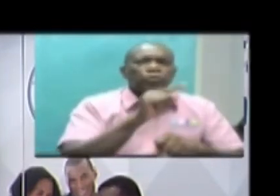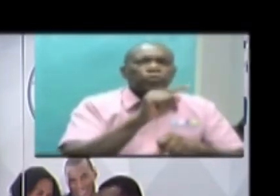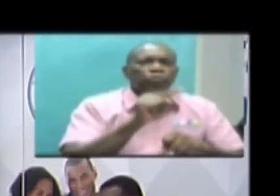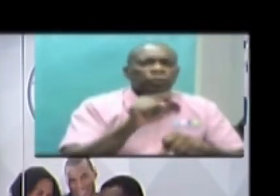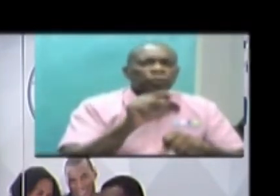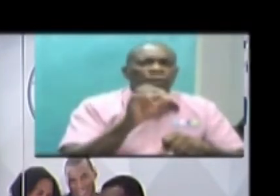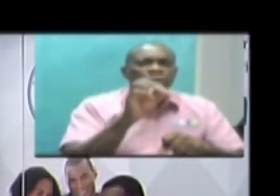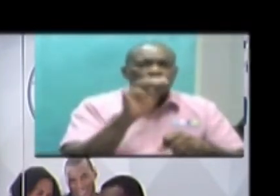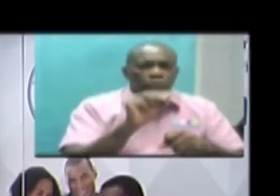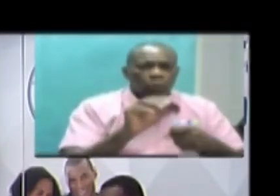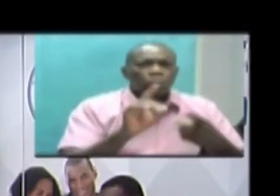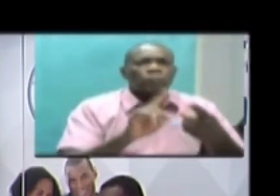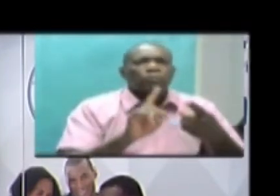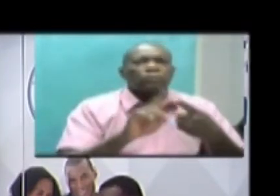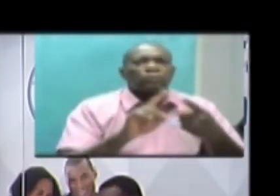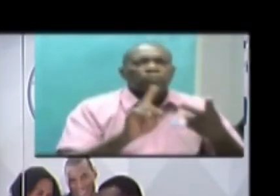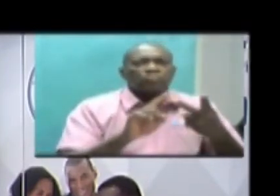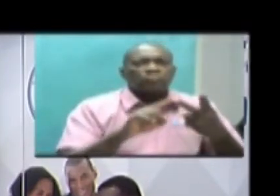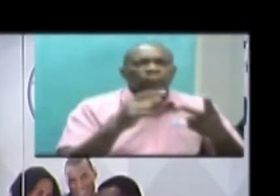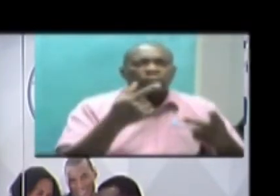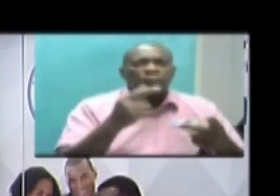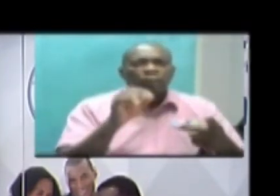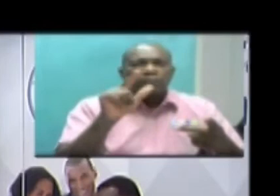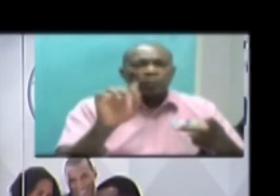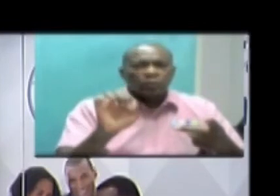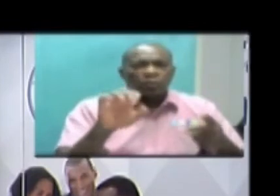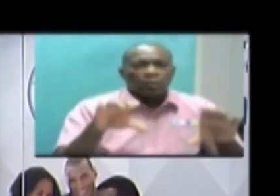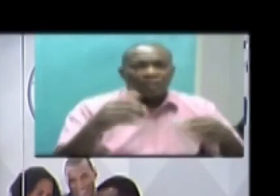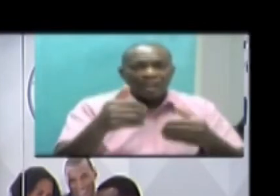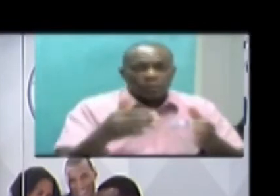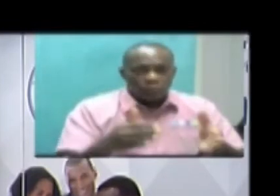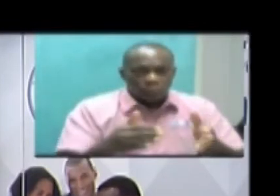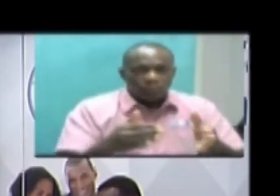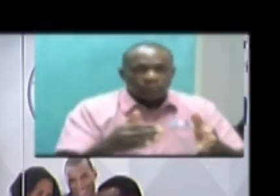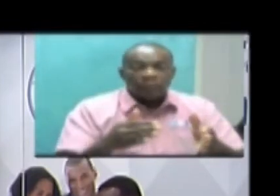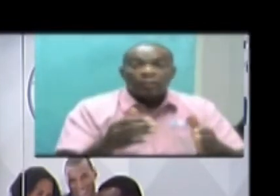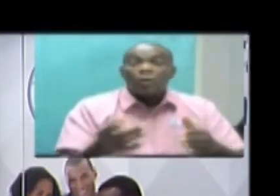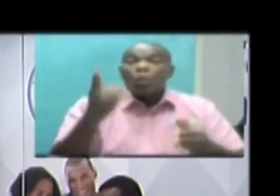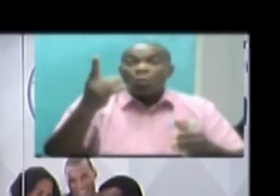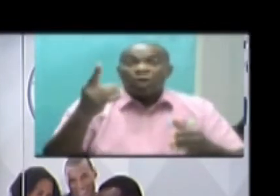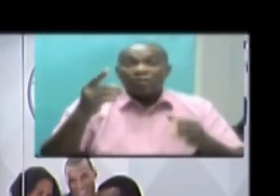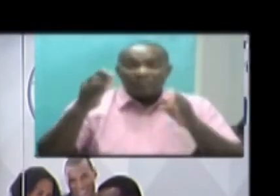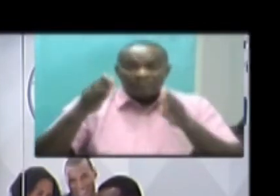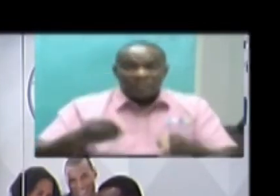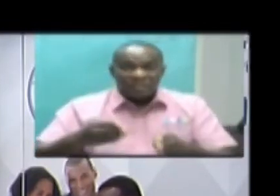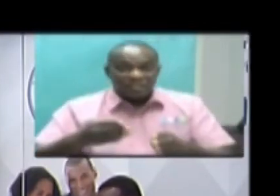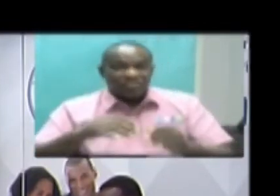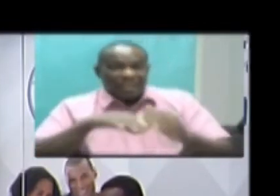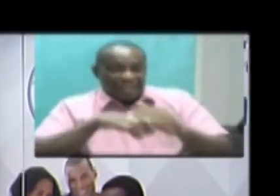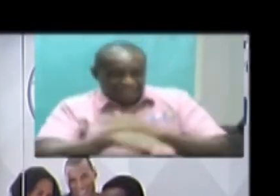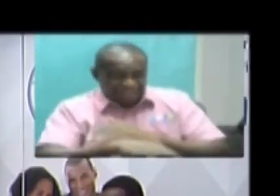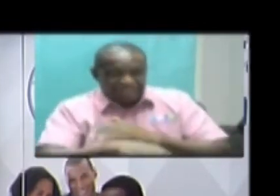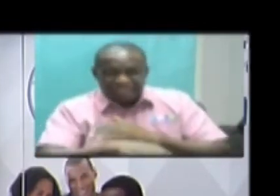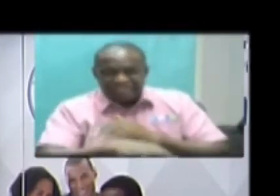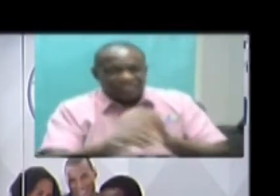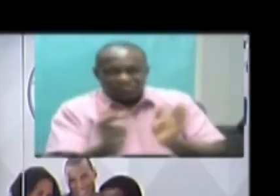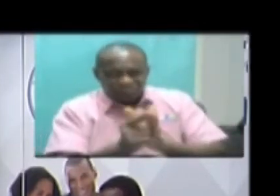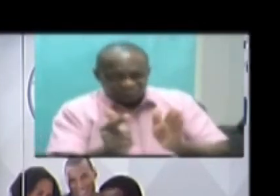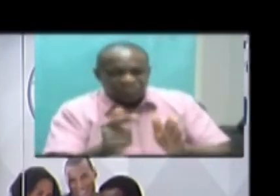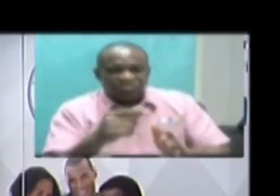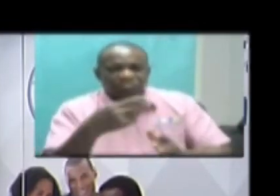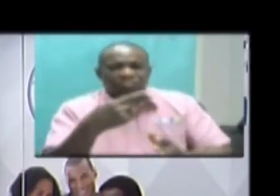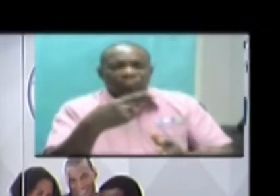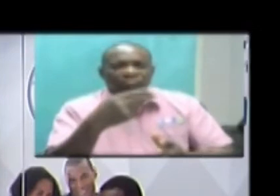school. And a hacker came into the system. We didn't know that it was a hacker, but it remained